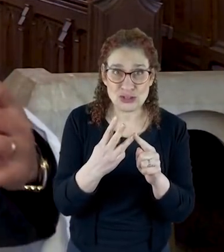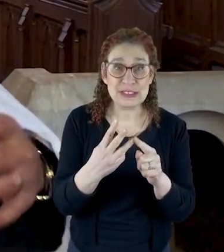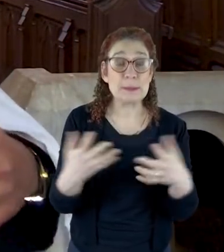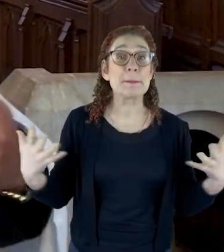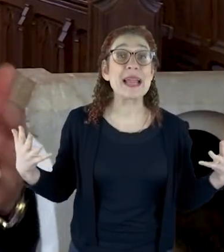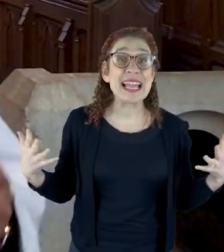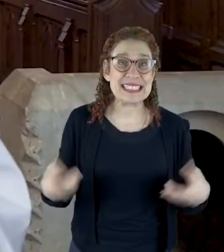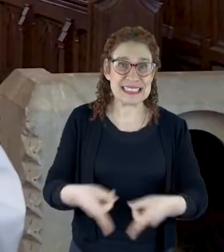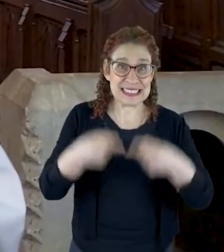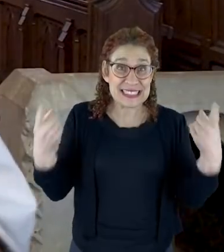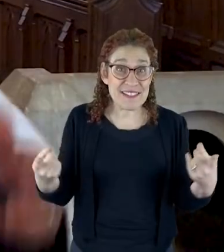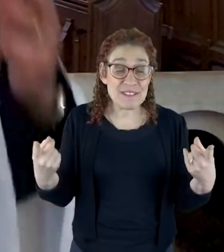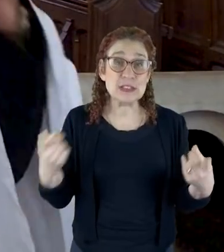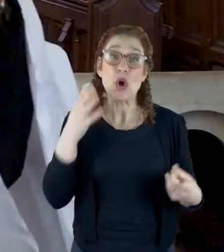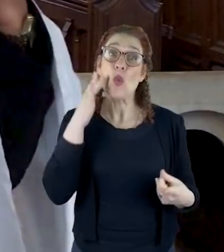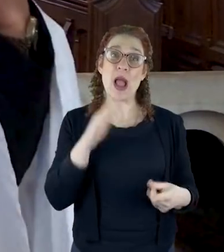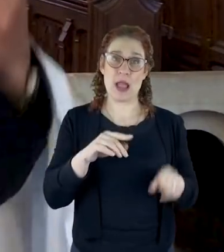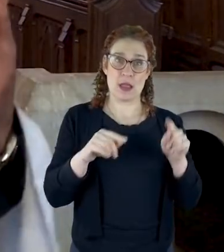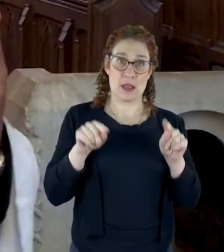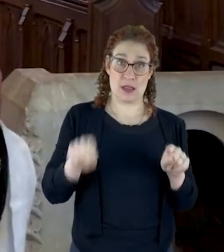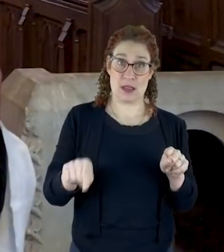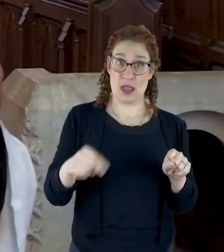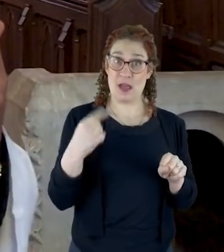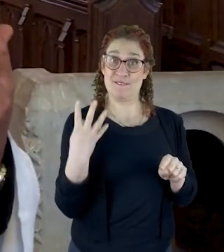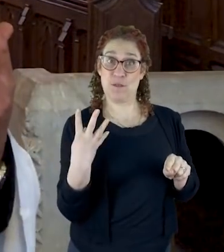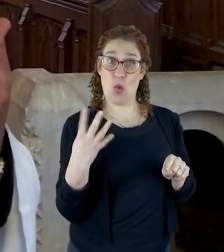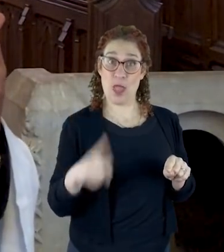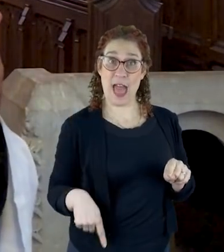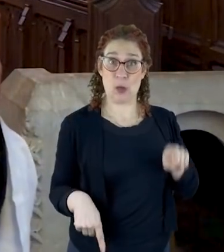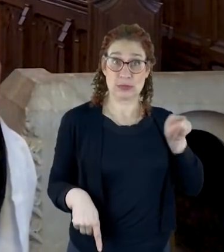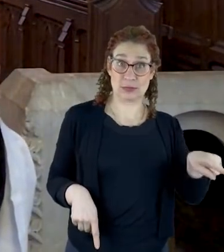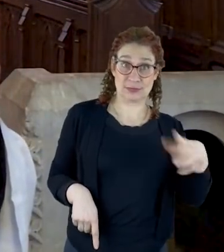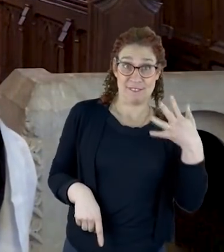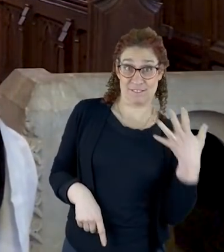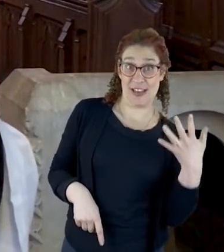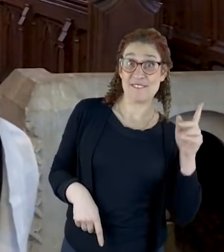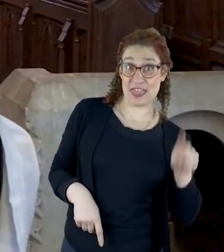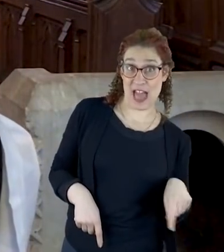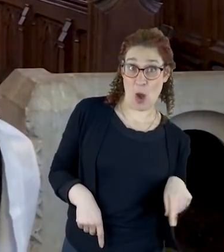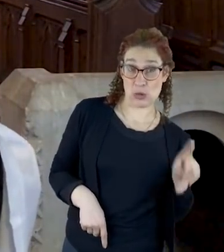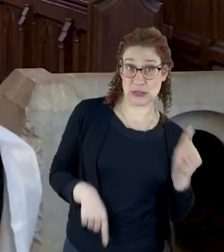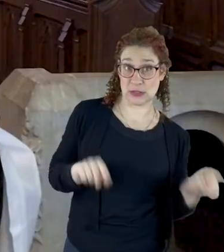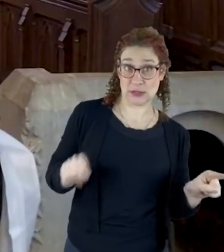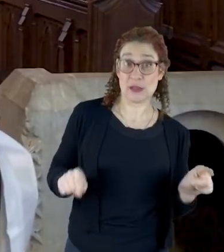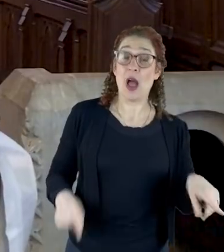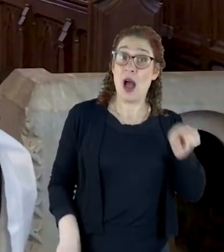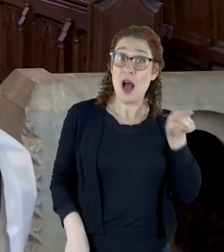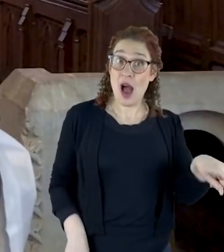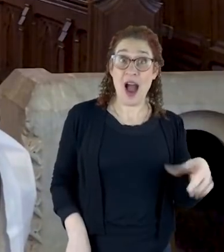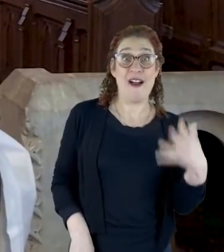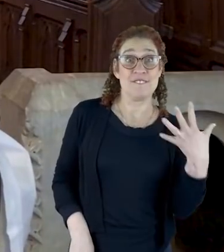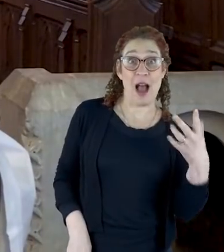A significant difference between the feeding of the 4,000 and the feeding of the 5,000 is that whilst